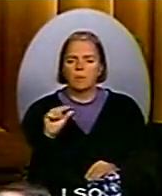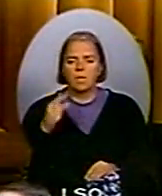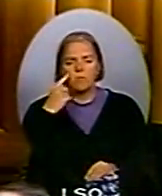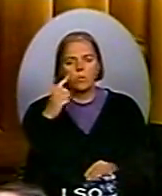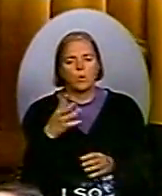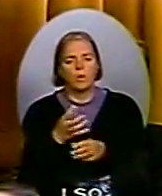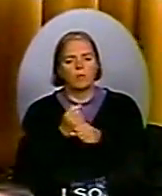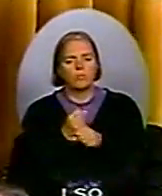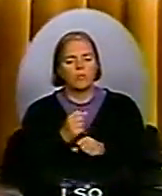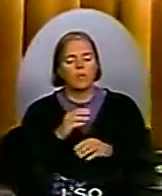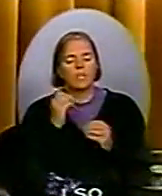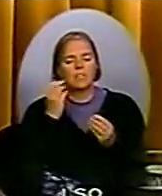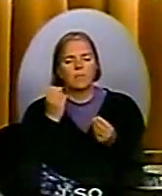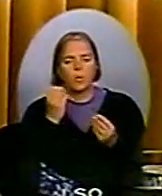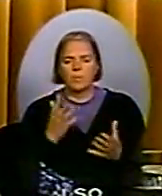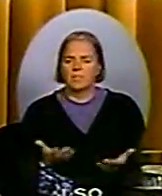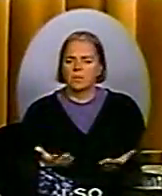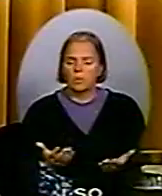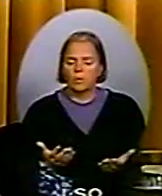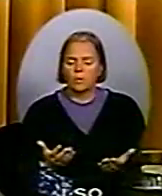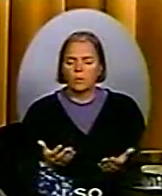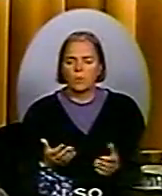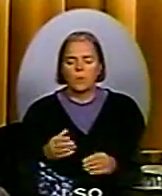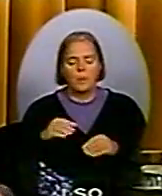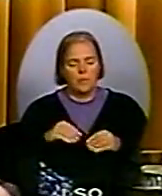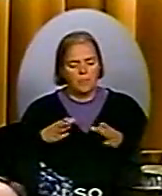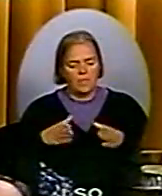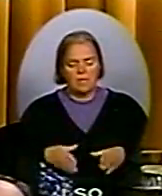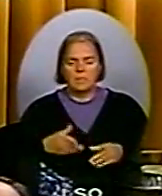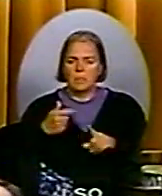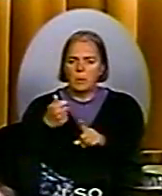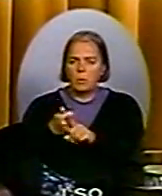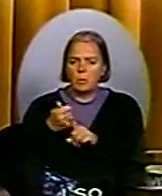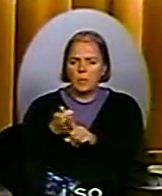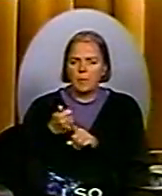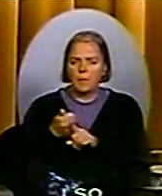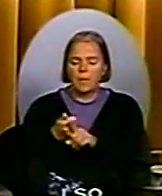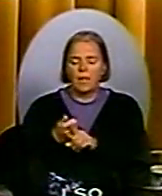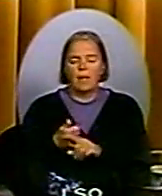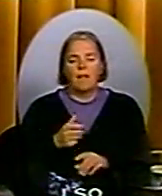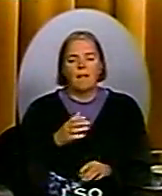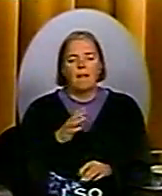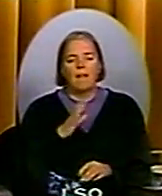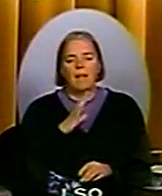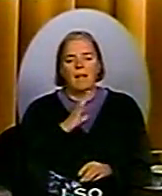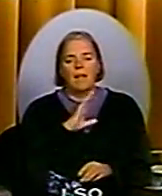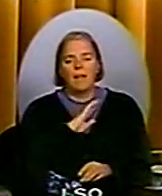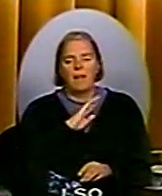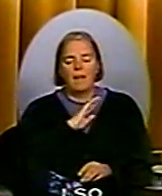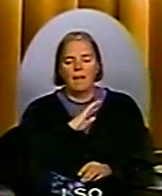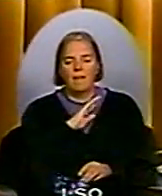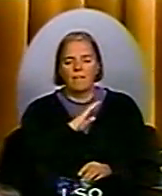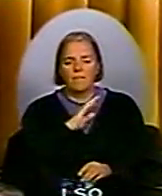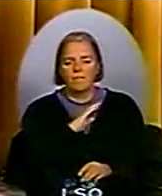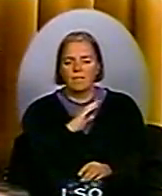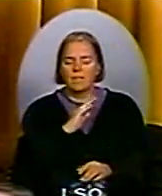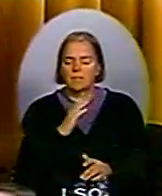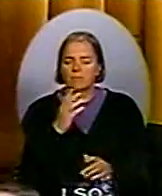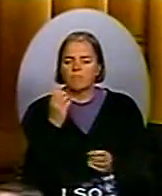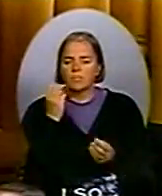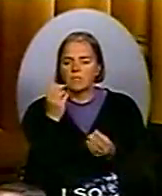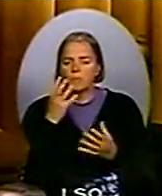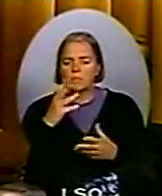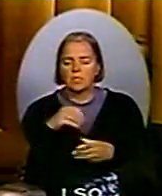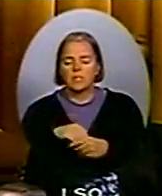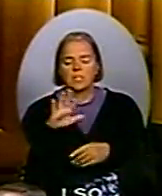slush fund through his office and buried the documents. So I'm sorry, his talk about open government has all the credibility of a